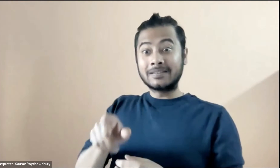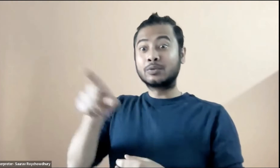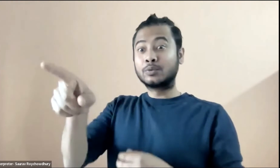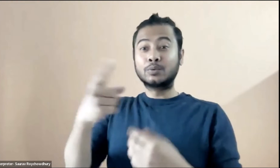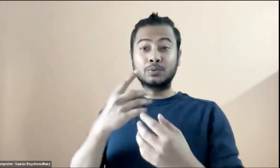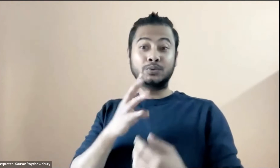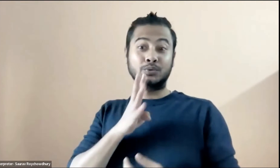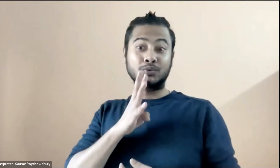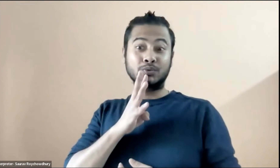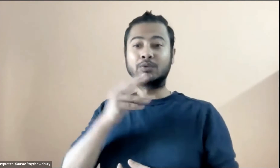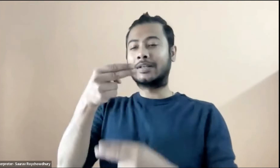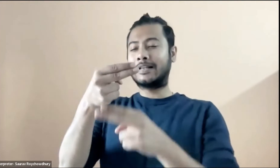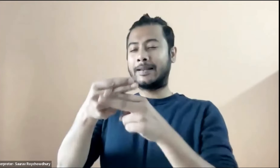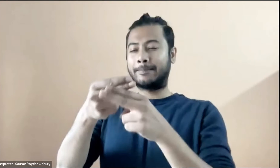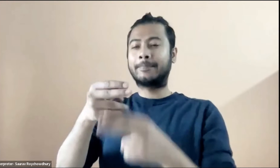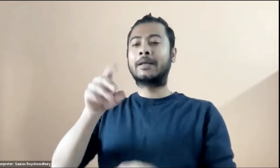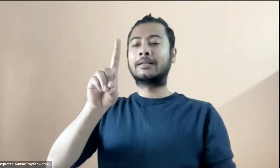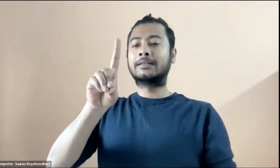is Saurav.